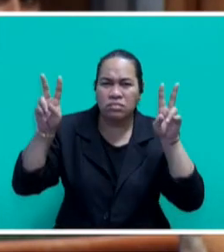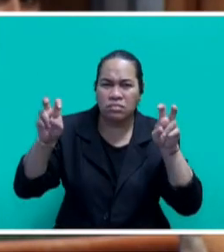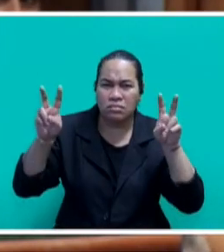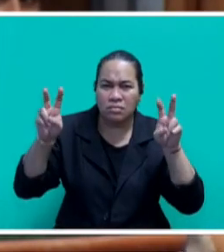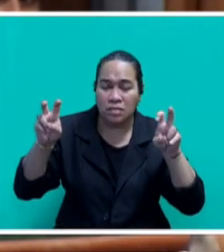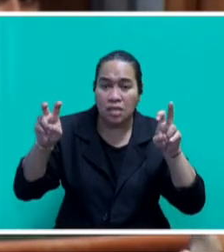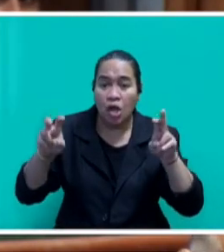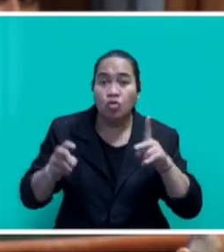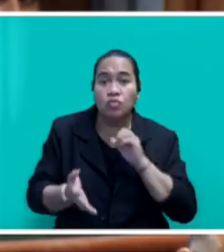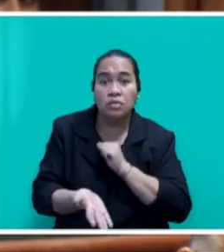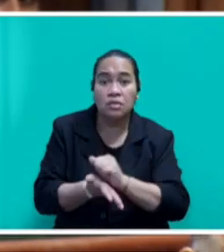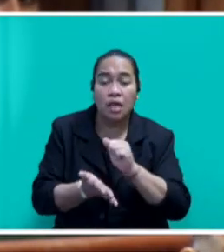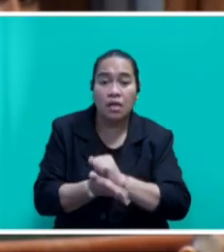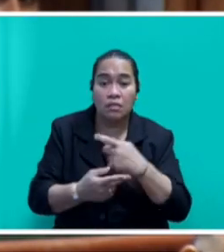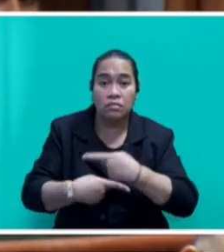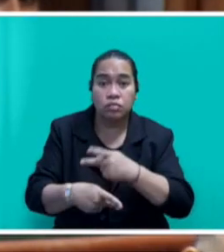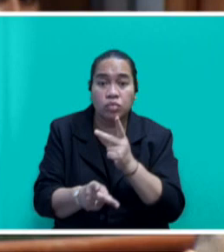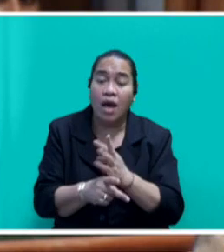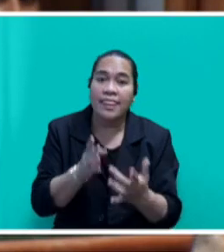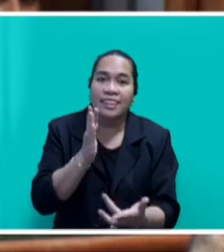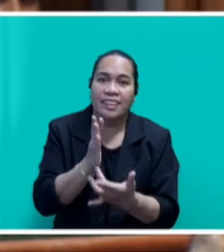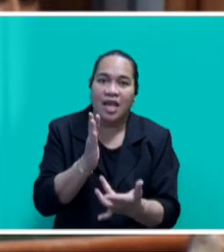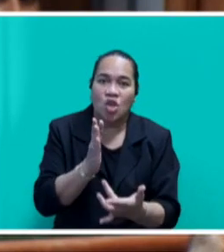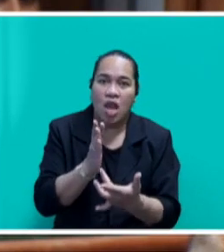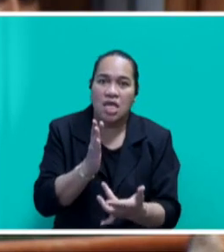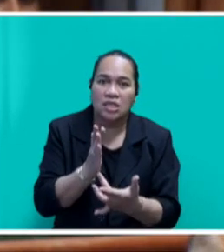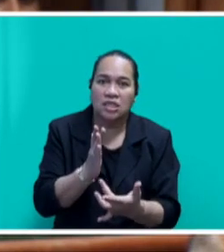large-scale production technologies.